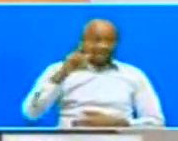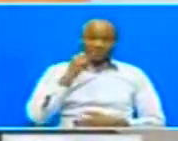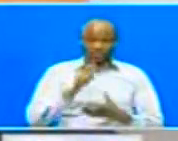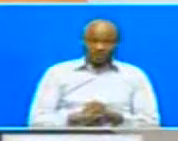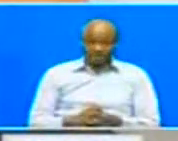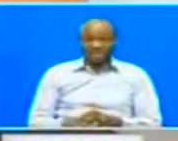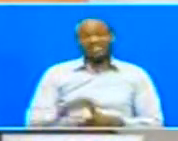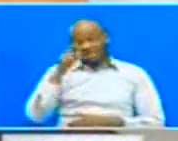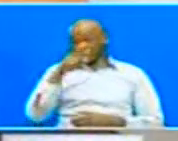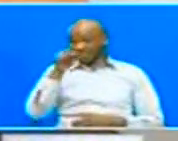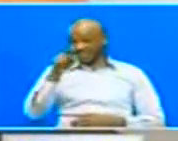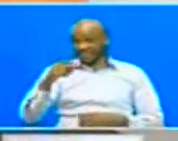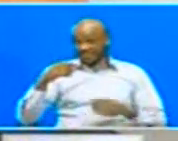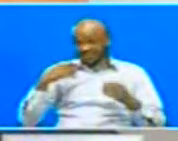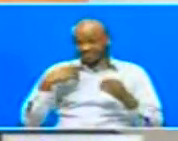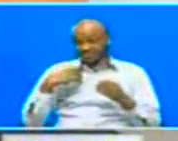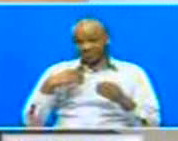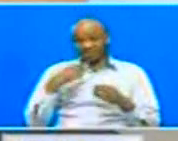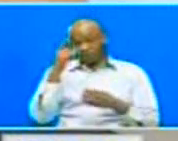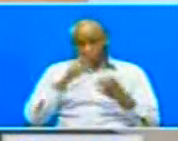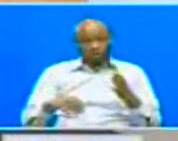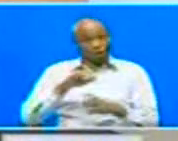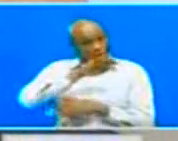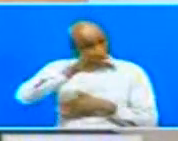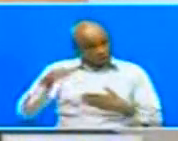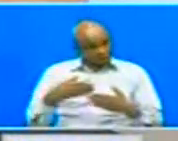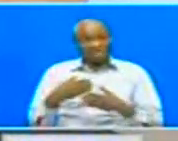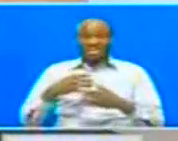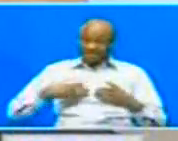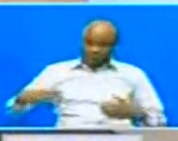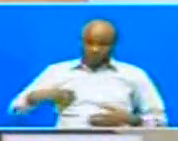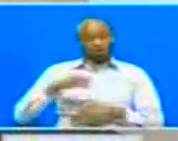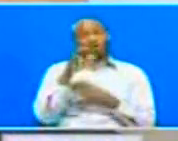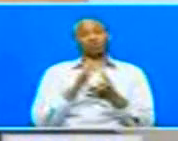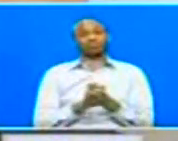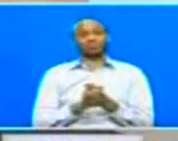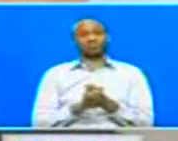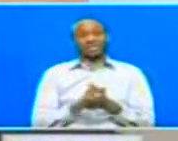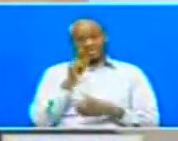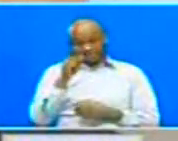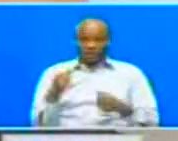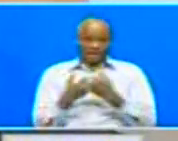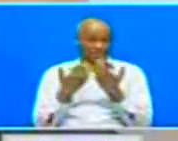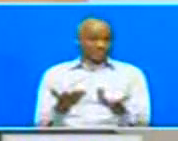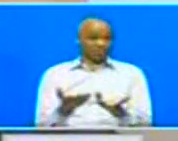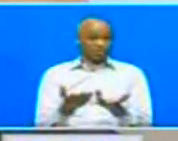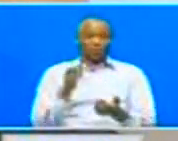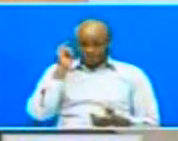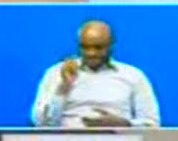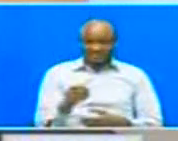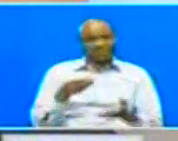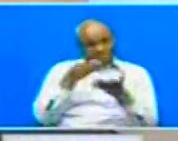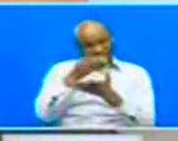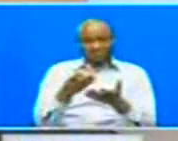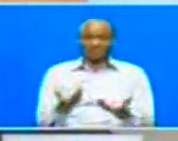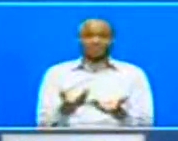or any host country on the neutrality of the refugees in the camp. Uh-huh. That has not happened, Yvonne. And we must be fair and we